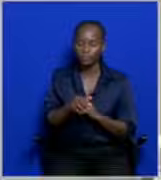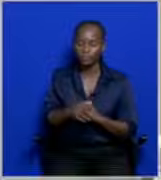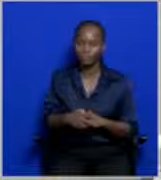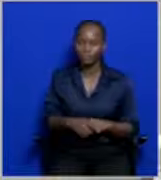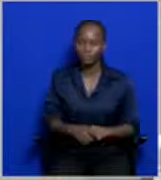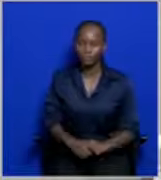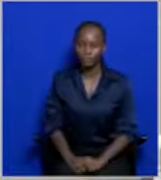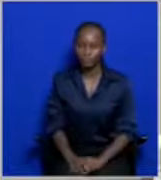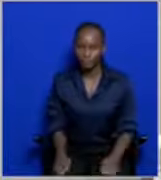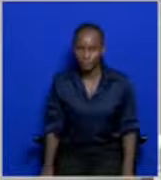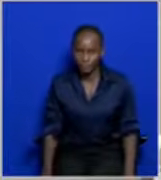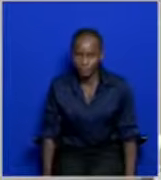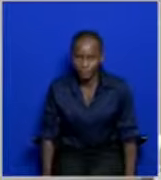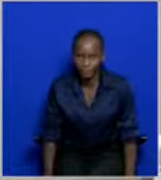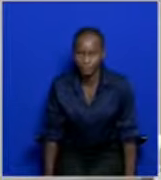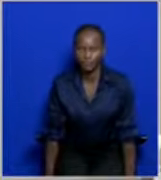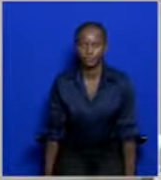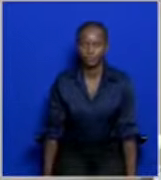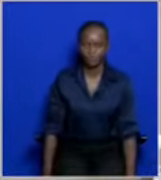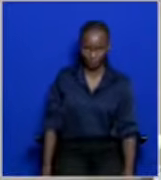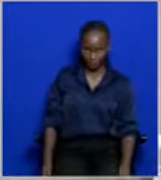And